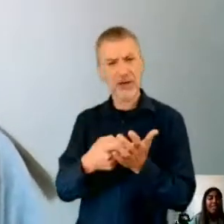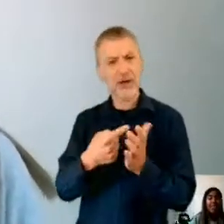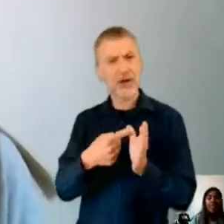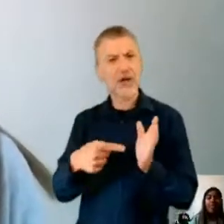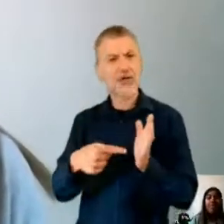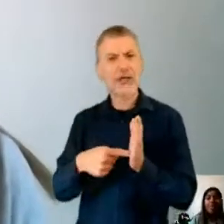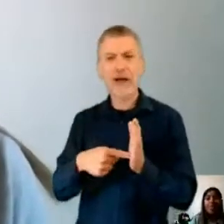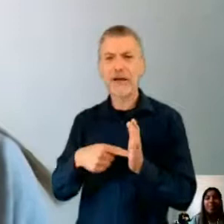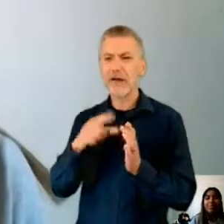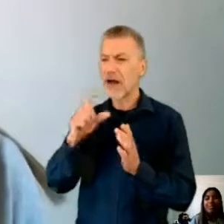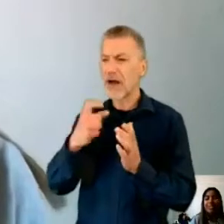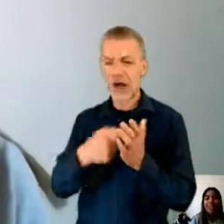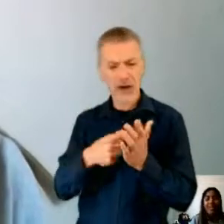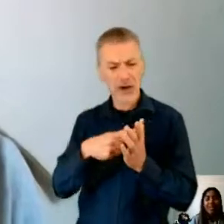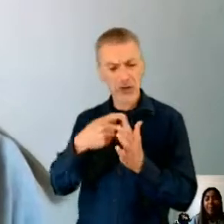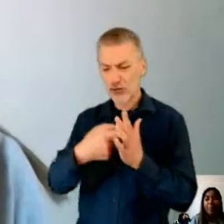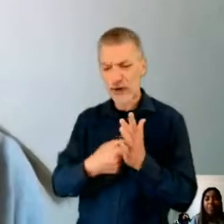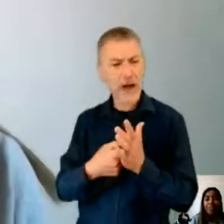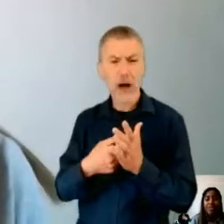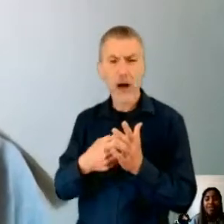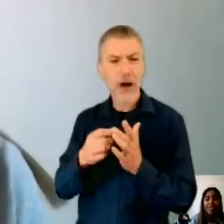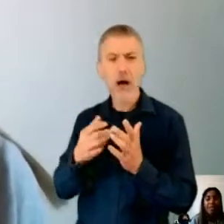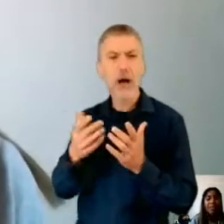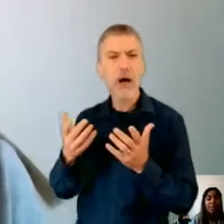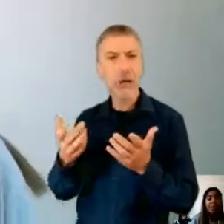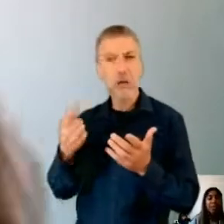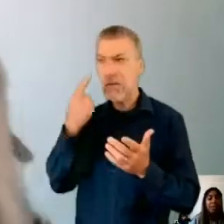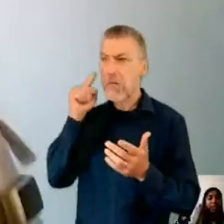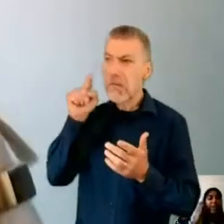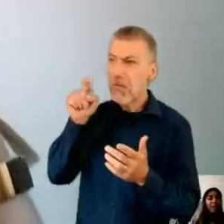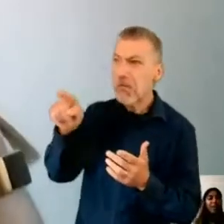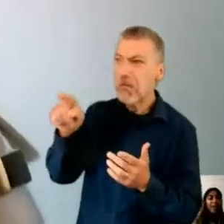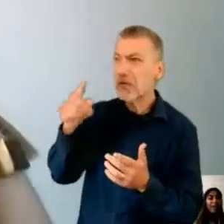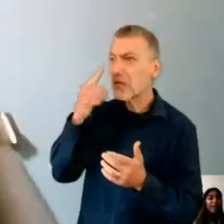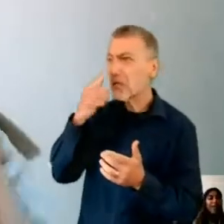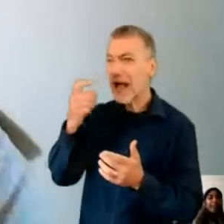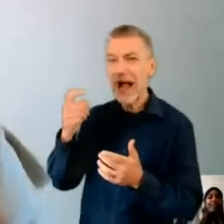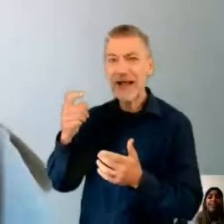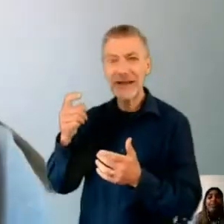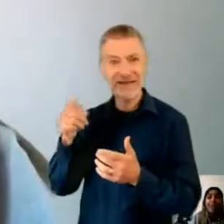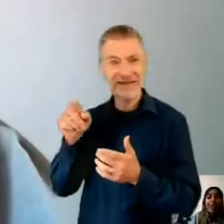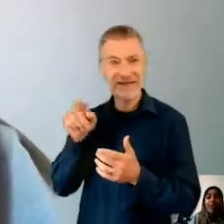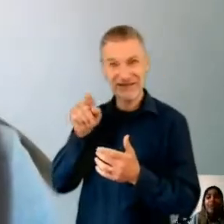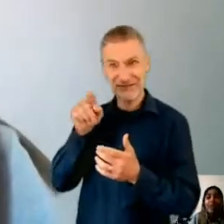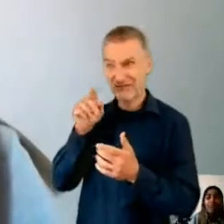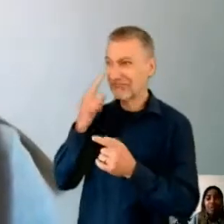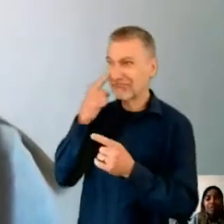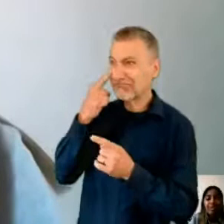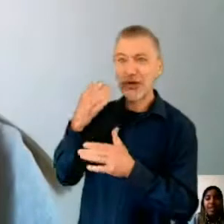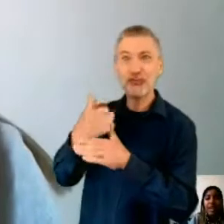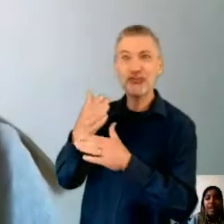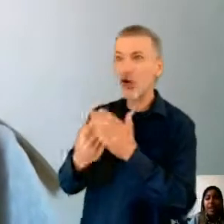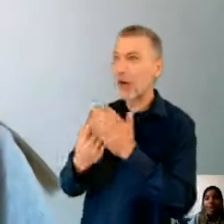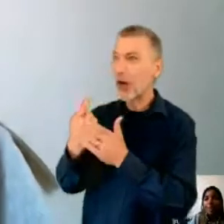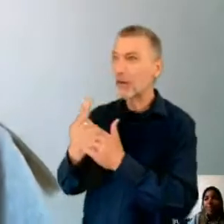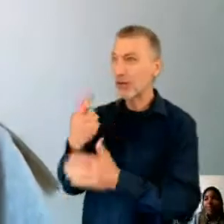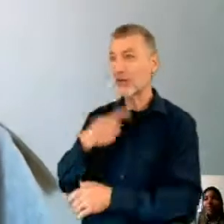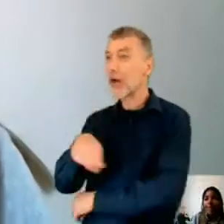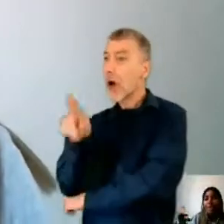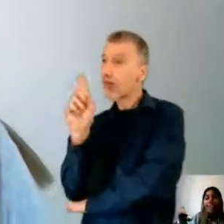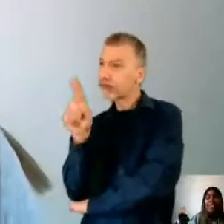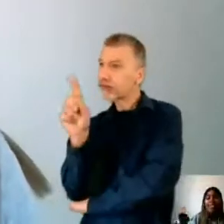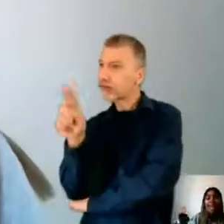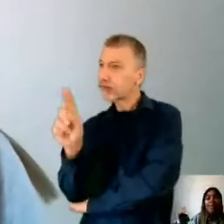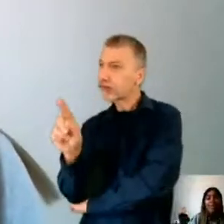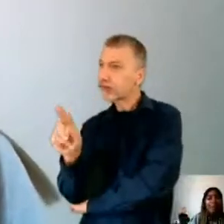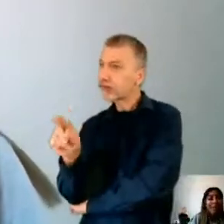about all these placements and even like job opportunities. So on the website is where I really found out about this opportunity. I